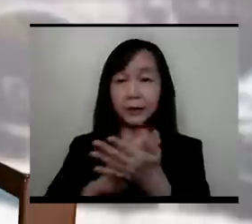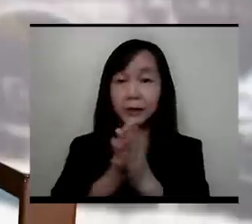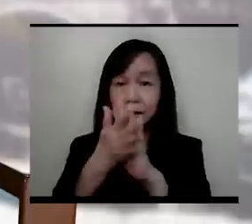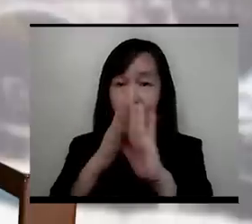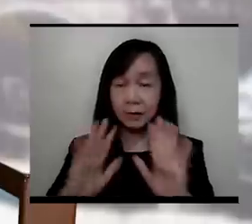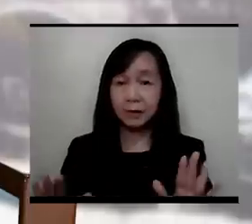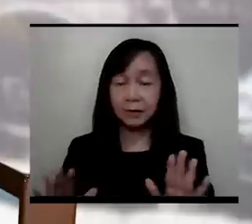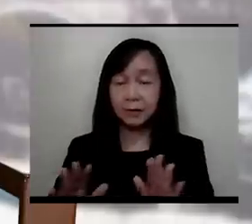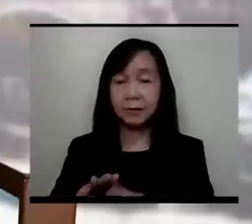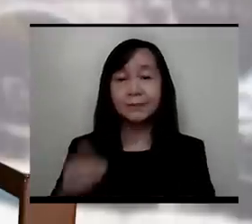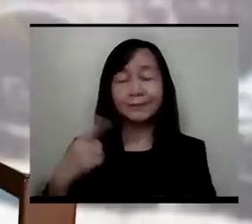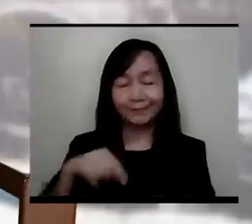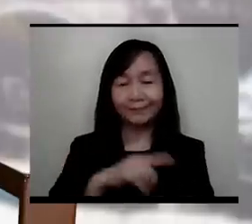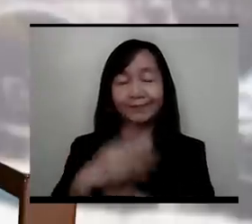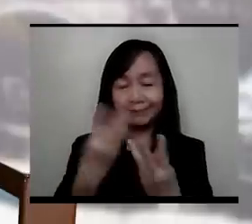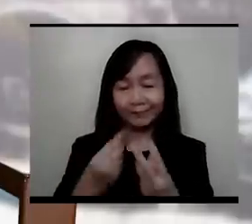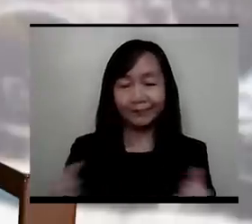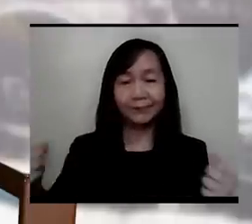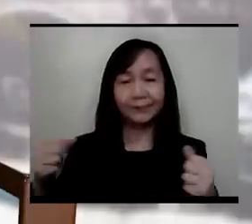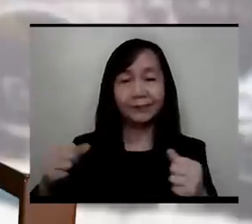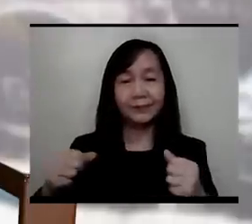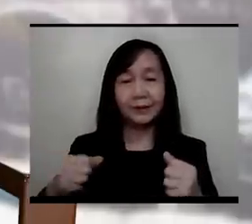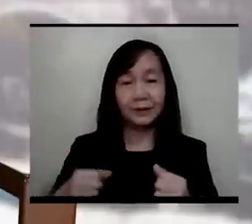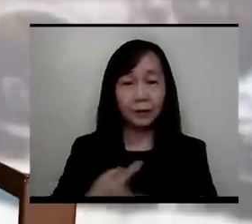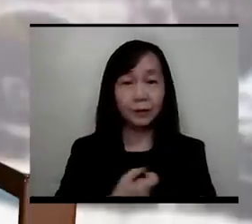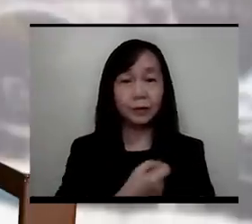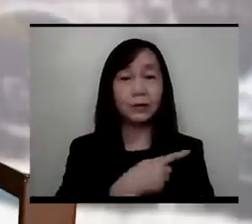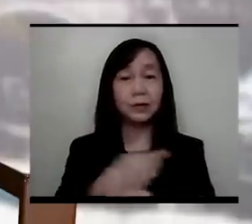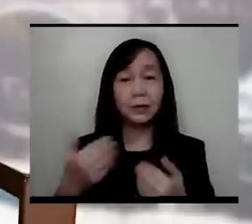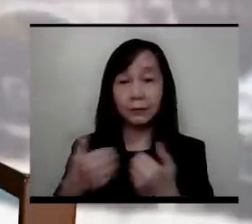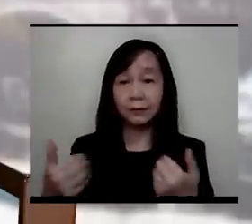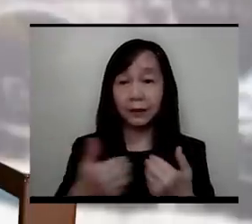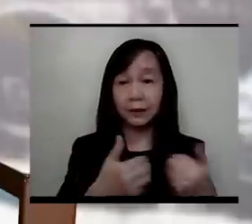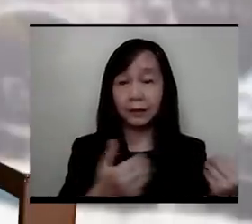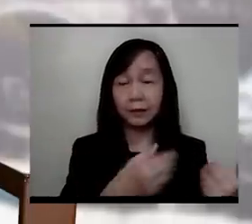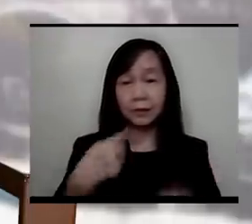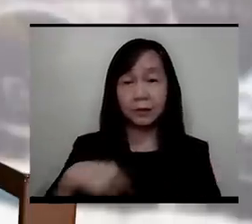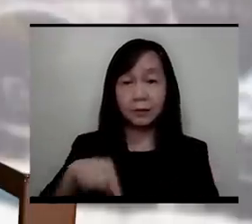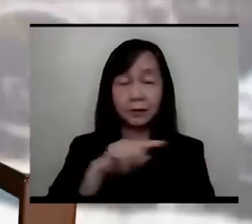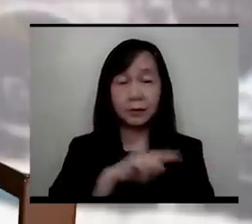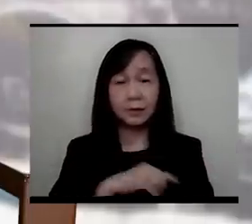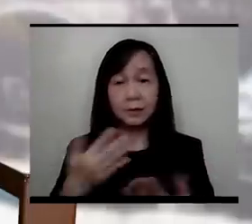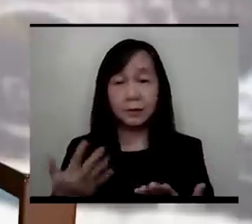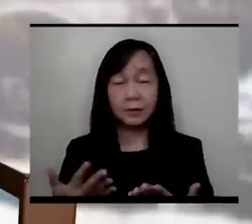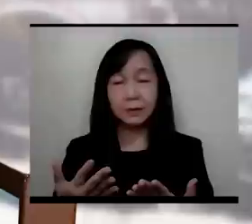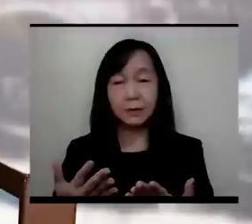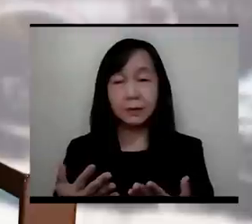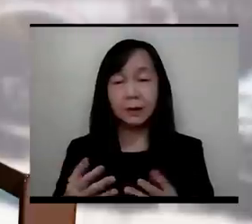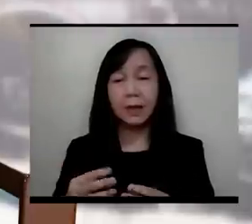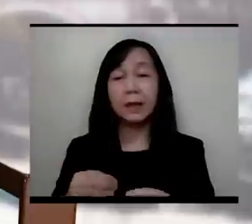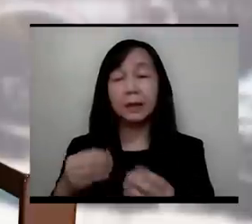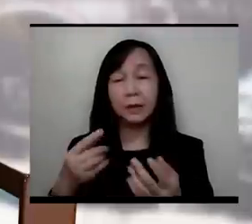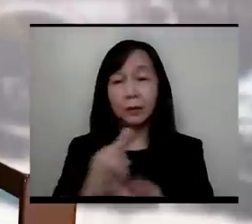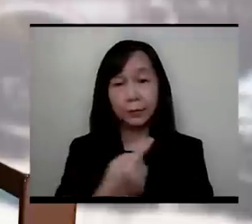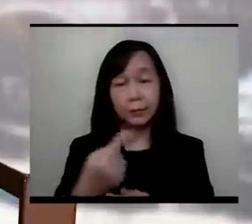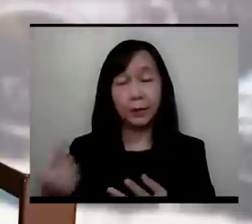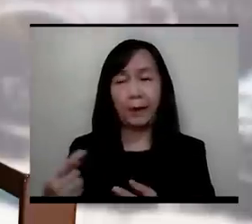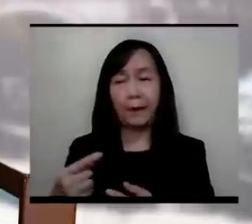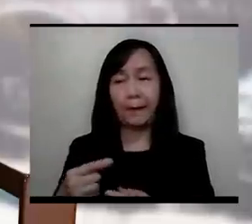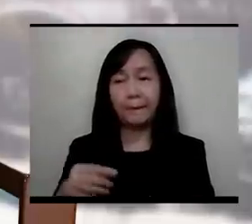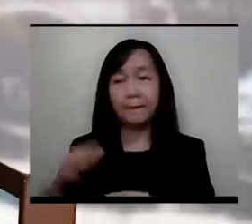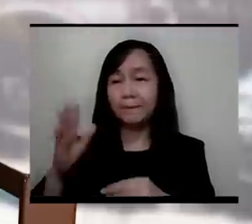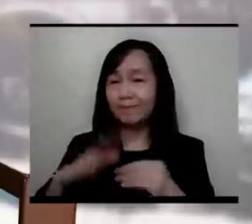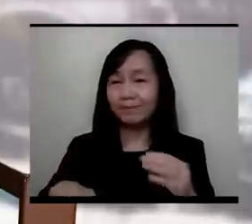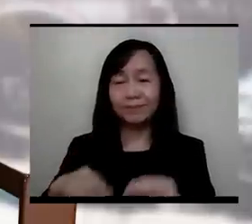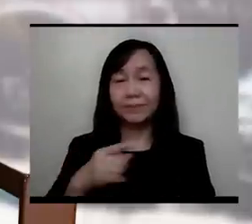We must heal the wounds That divide us And that distance us From one another Instead of pointing fingers